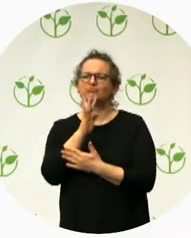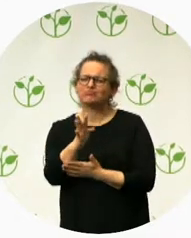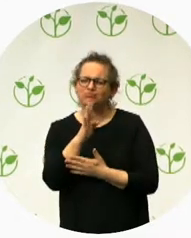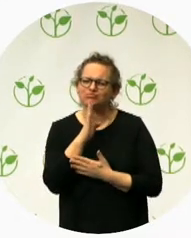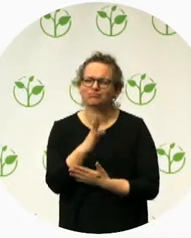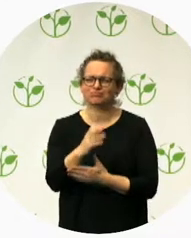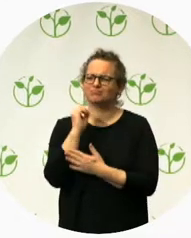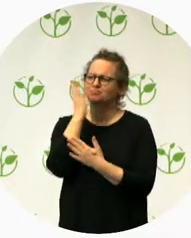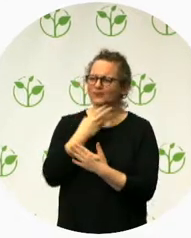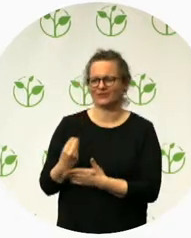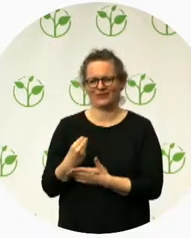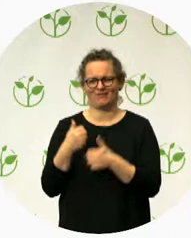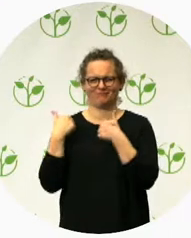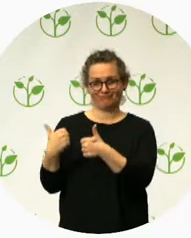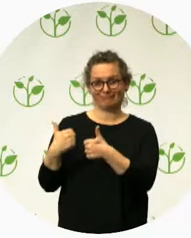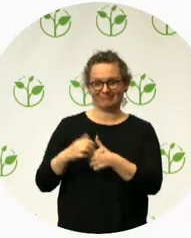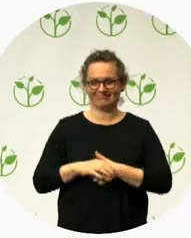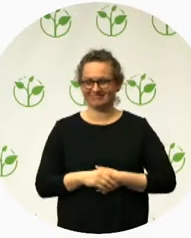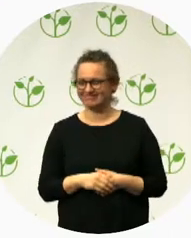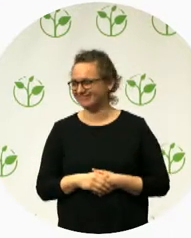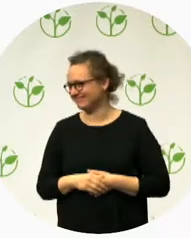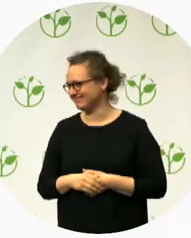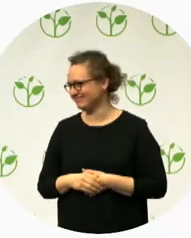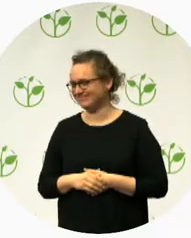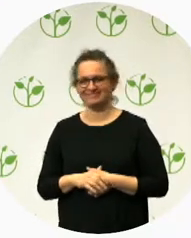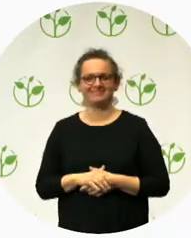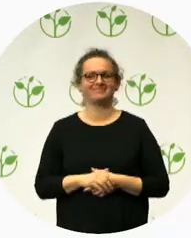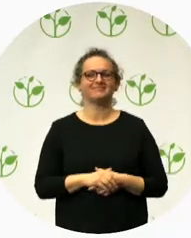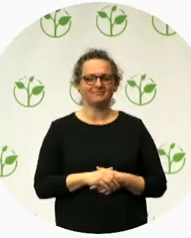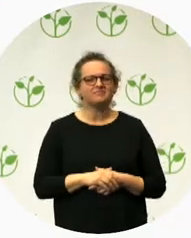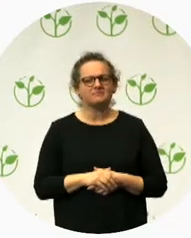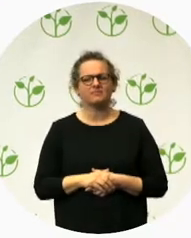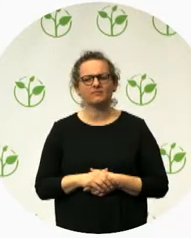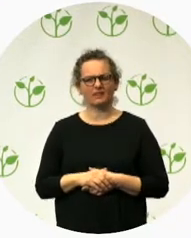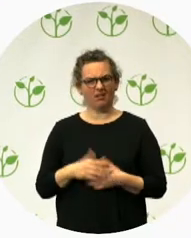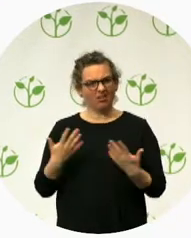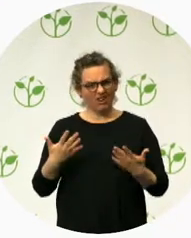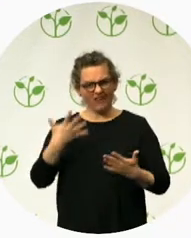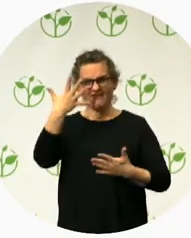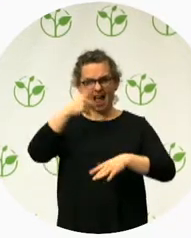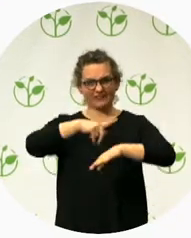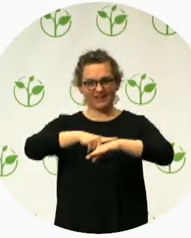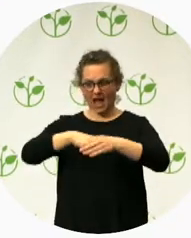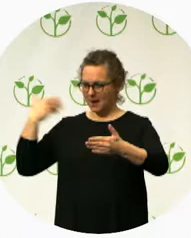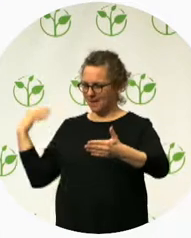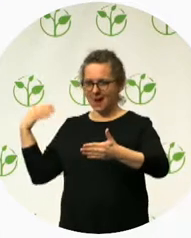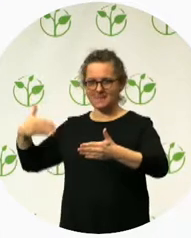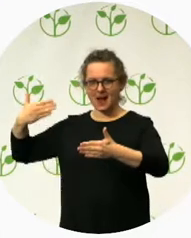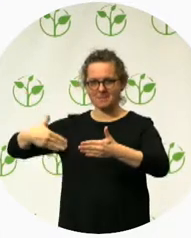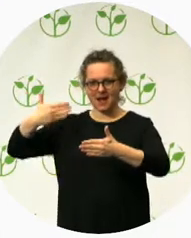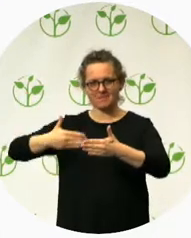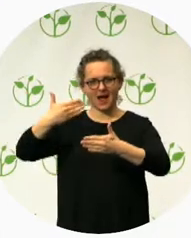It's right, we have been here for all the five conferences,